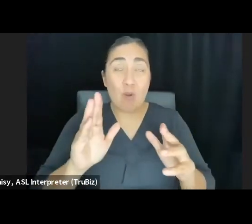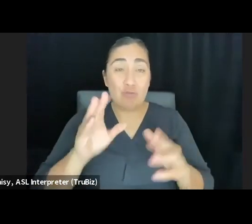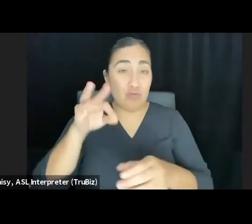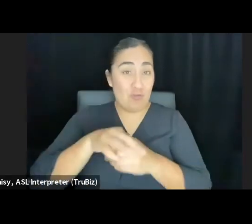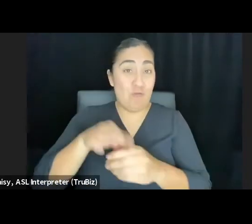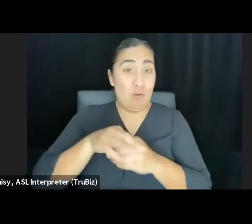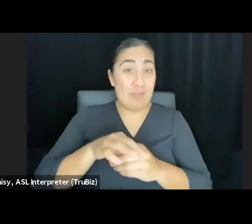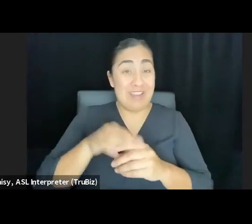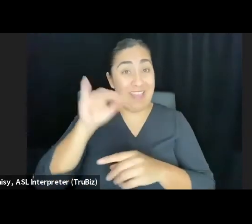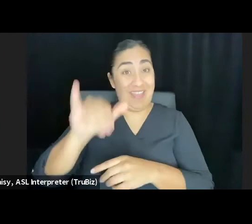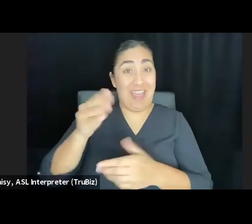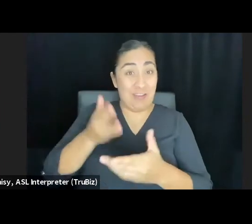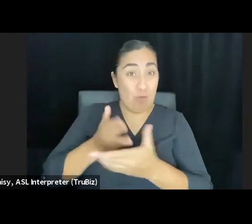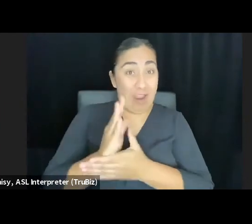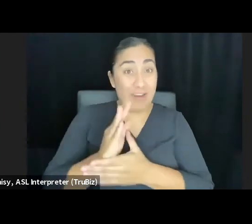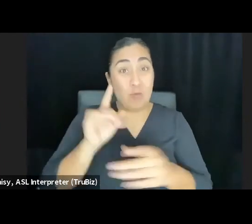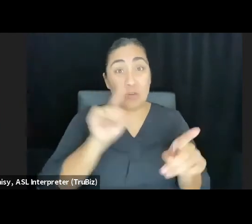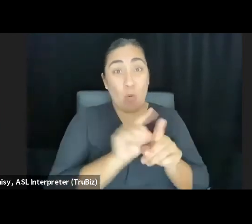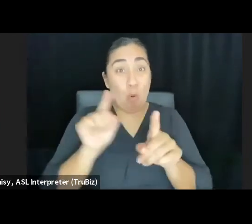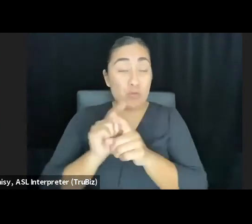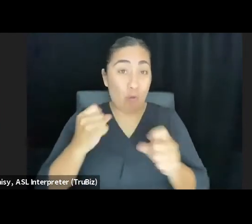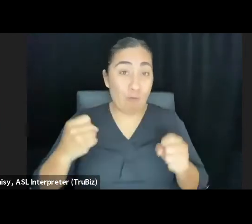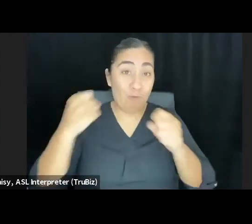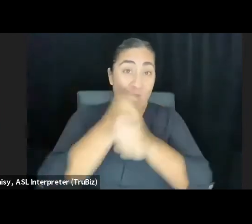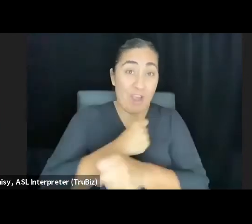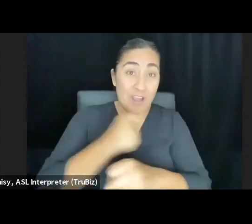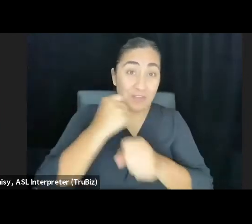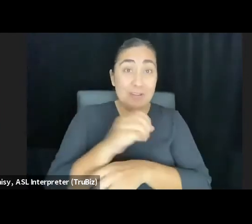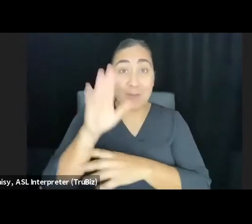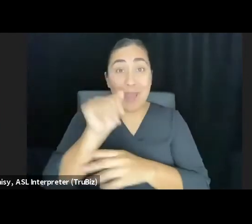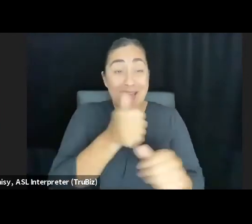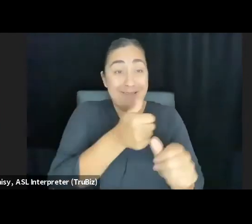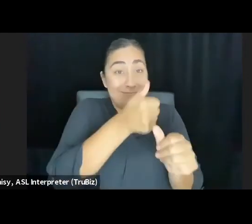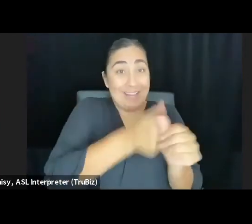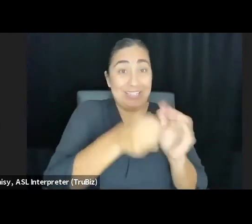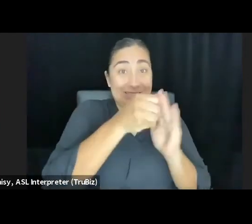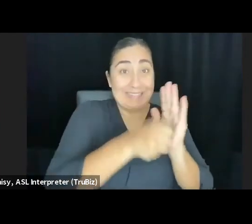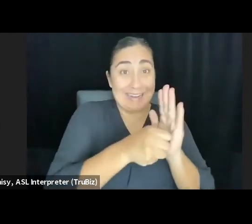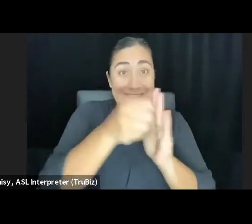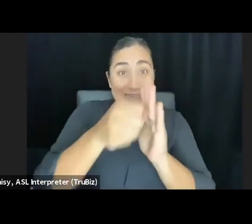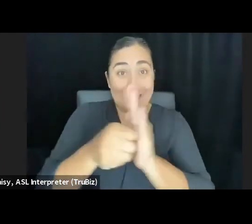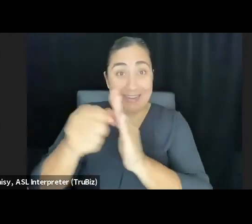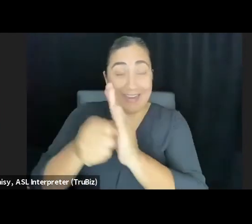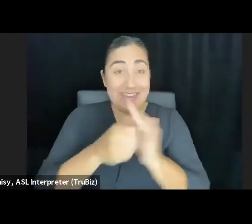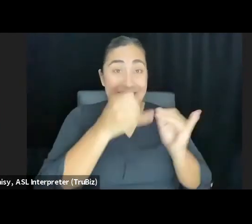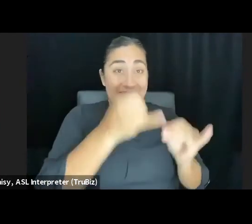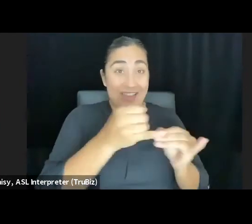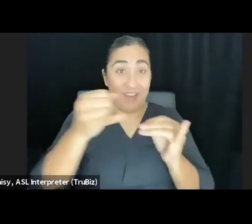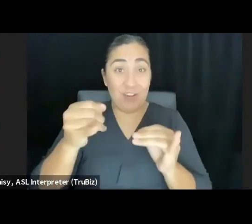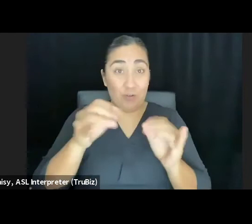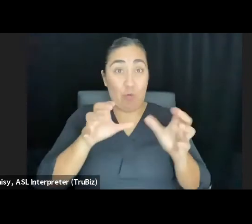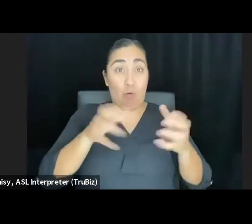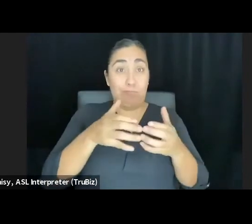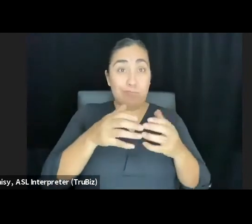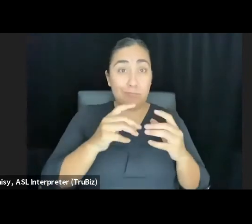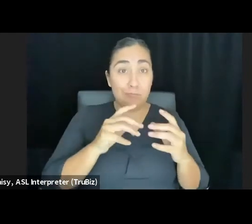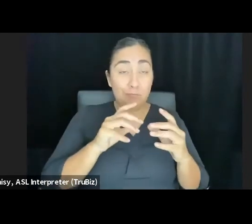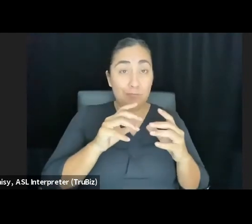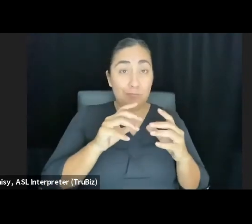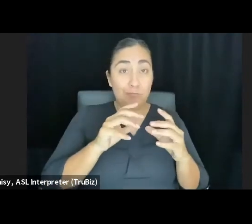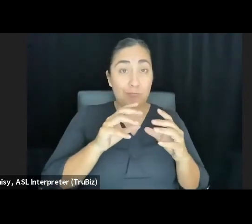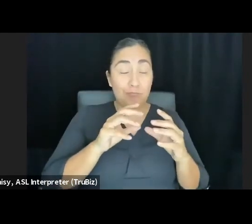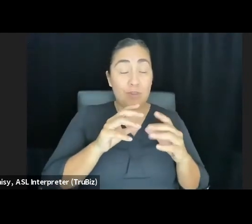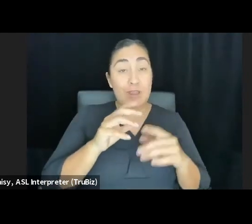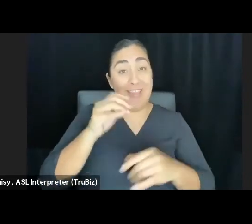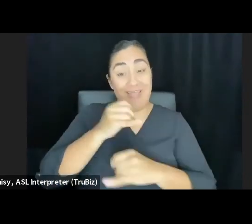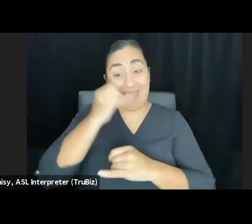fought state by state by the individual tribes. The last state to allow Native Americans to vote was the state